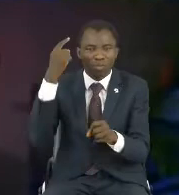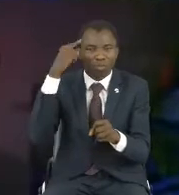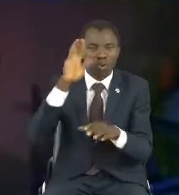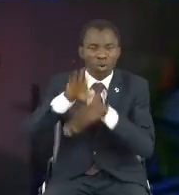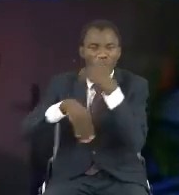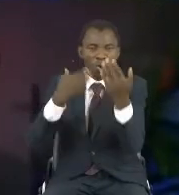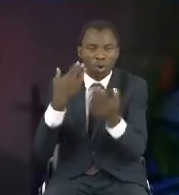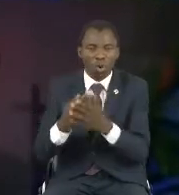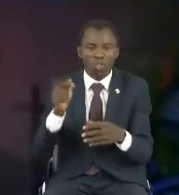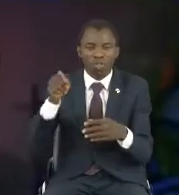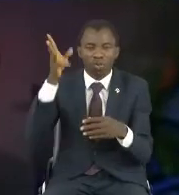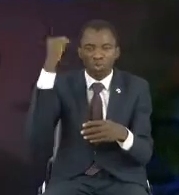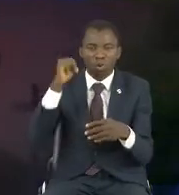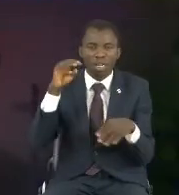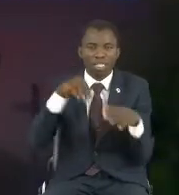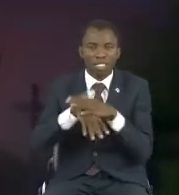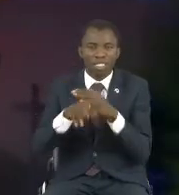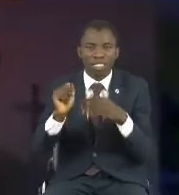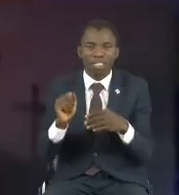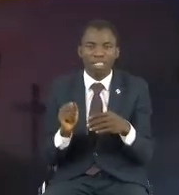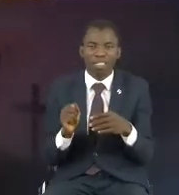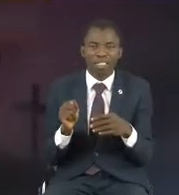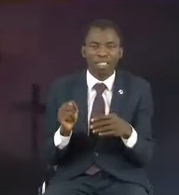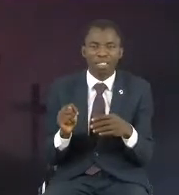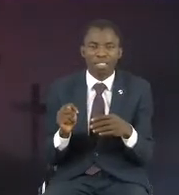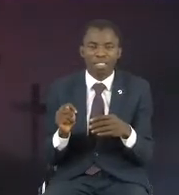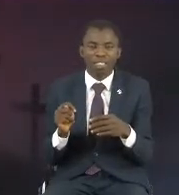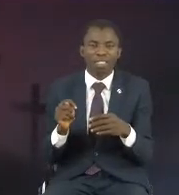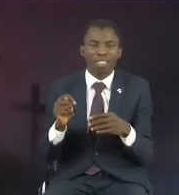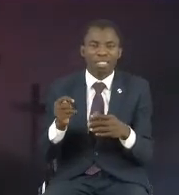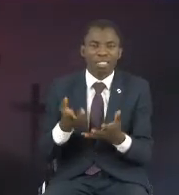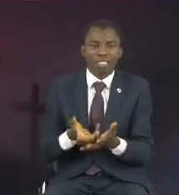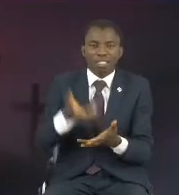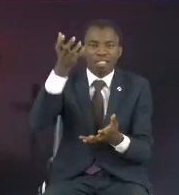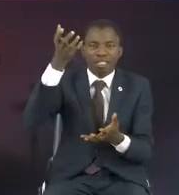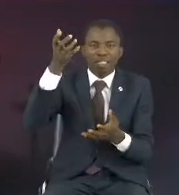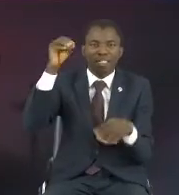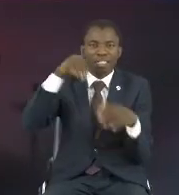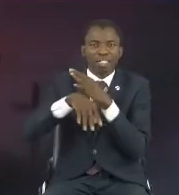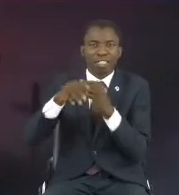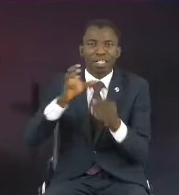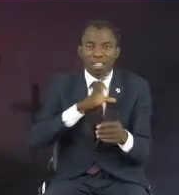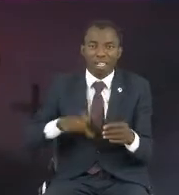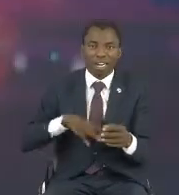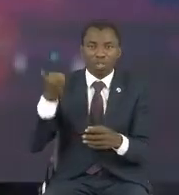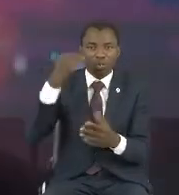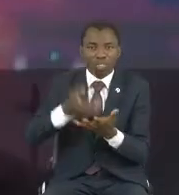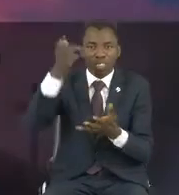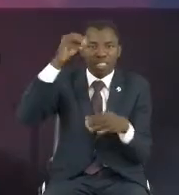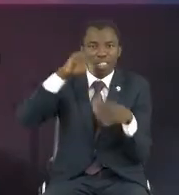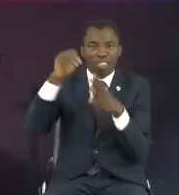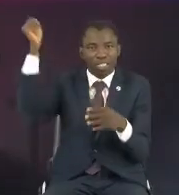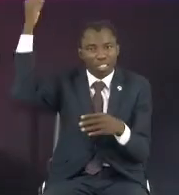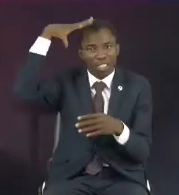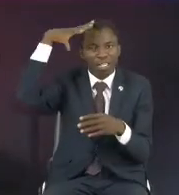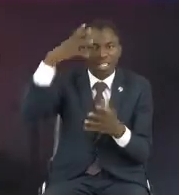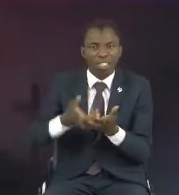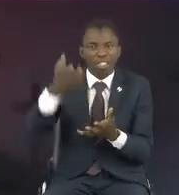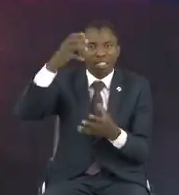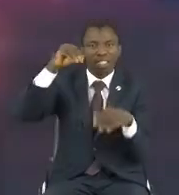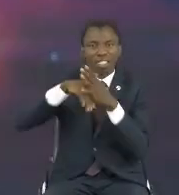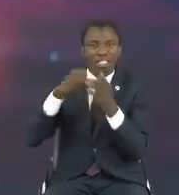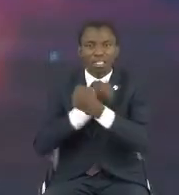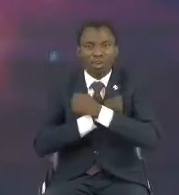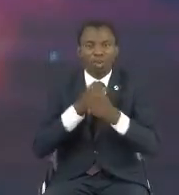red. And Christ was rich, rich in grace, and rich in power, and rich in love, and rich